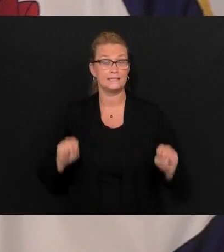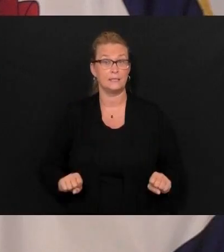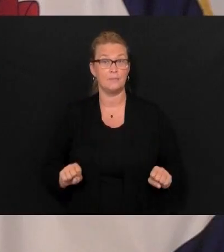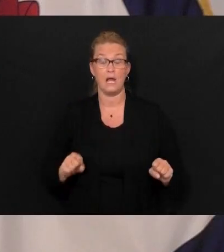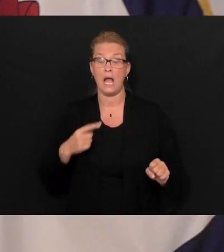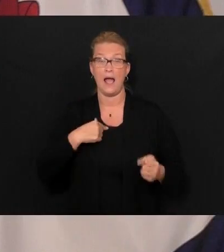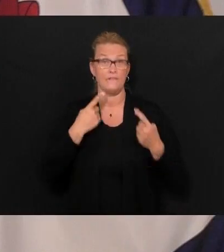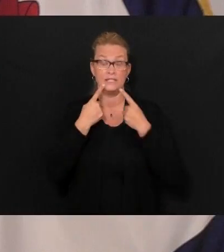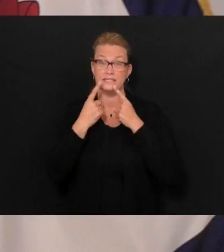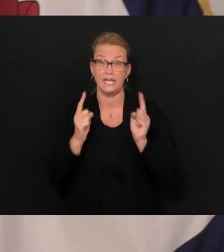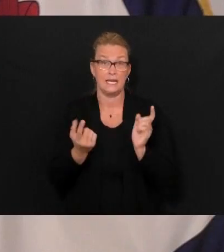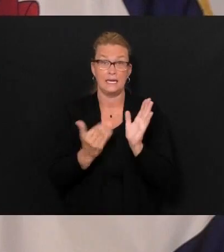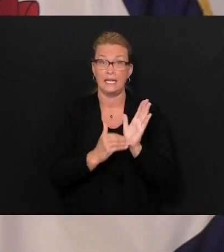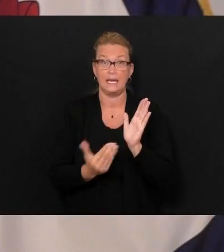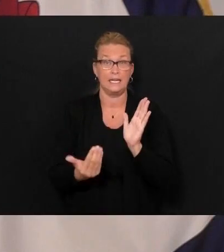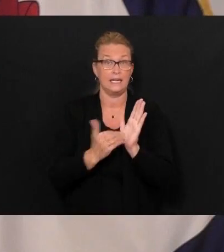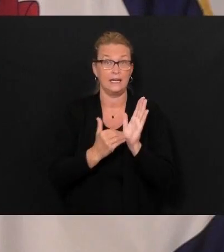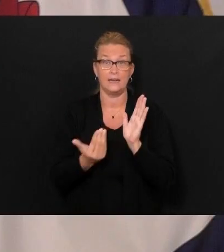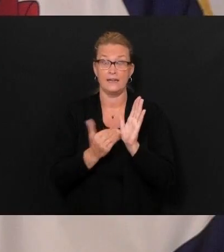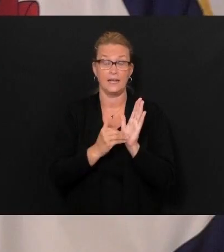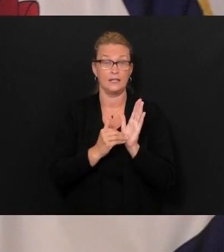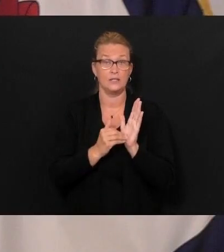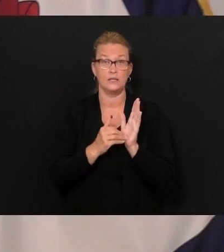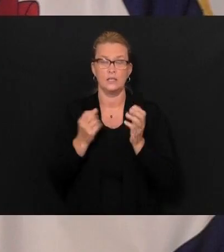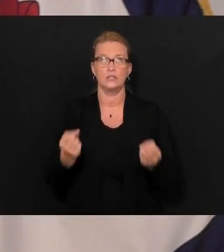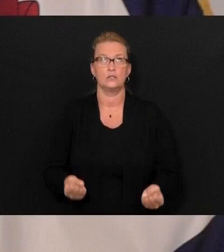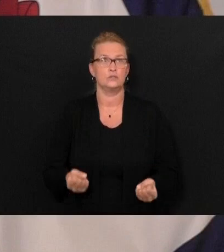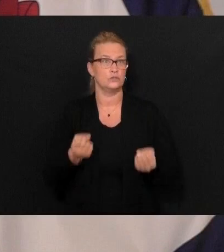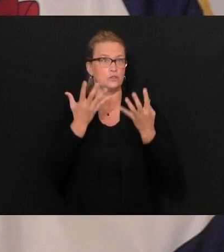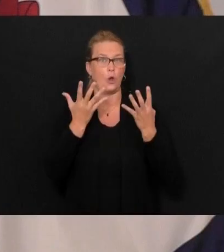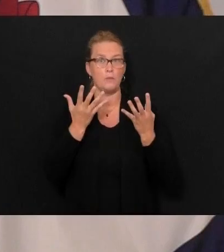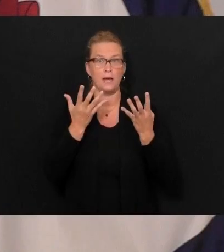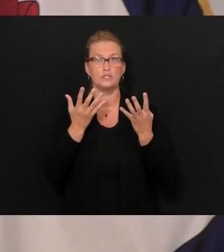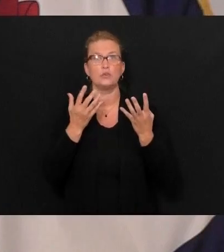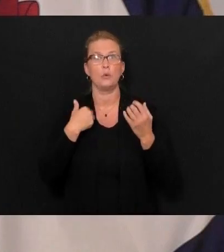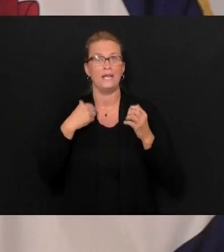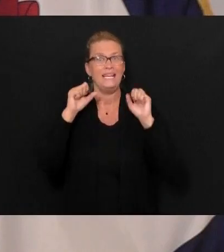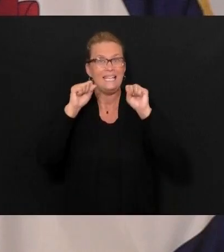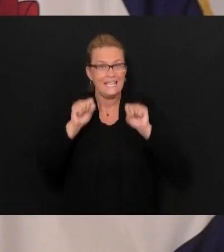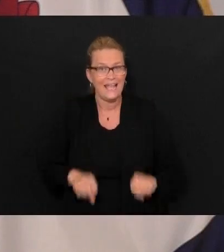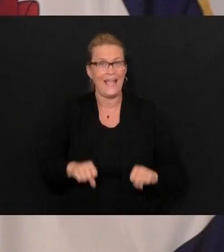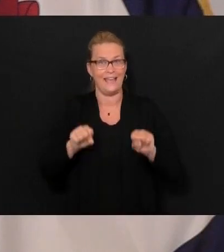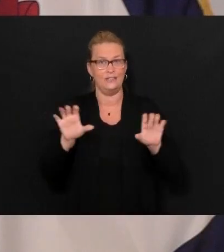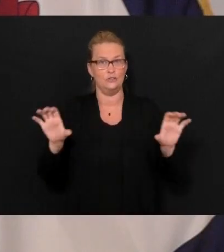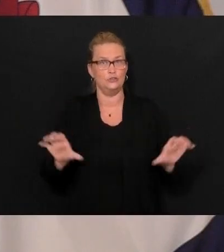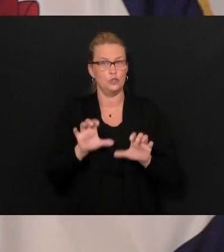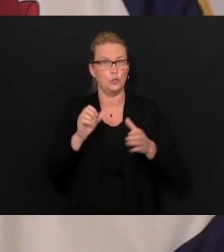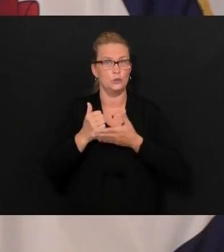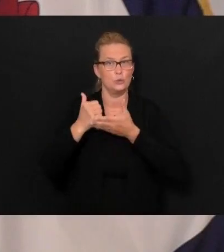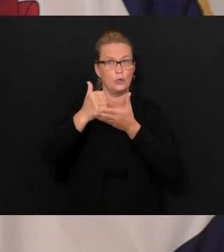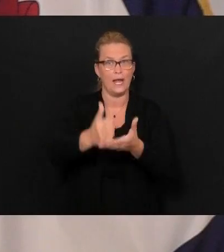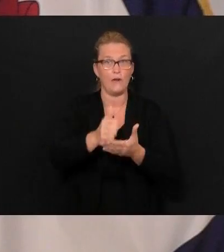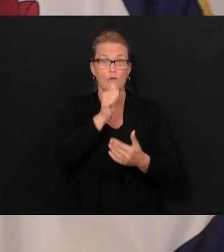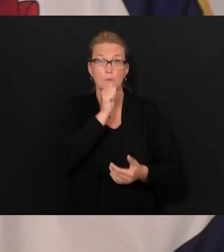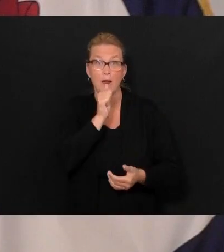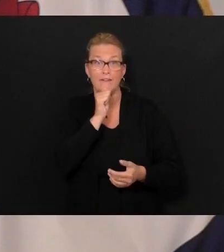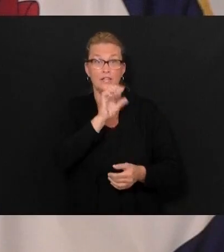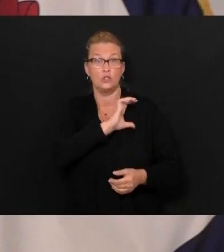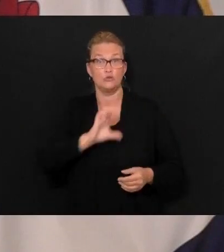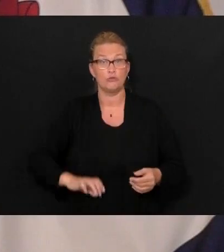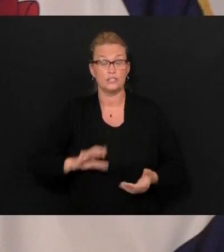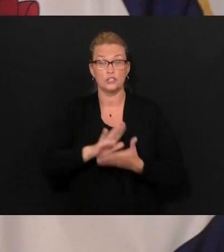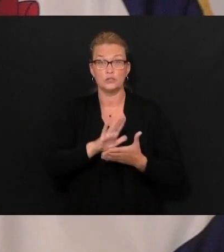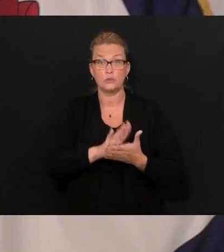over, there's just so much that we can do in regard to our private and Christian schools.